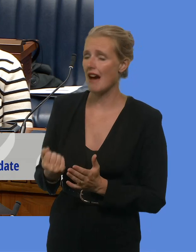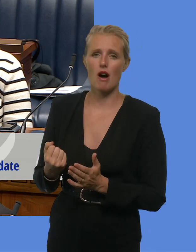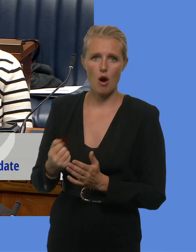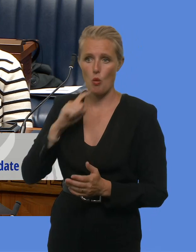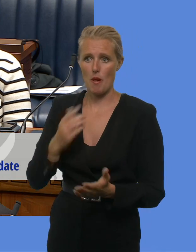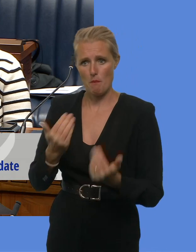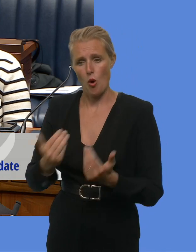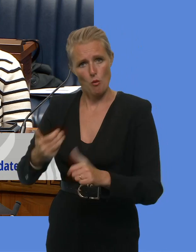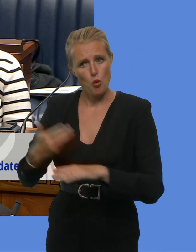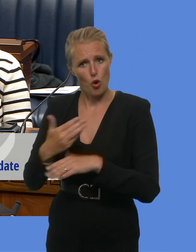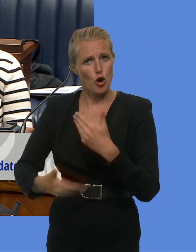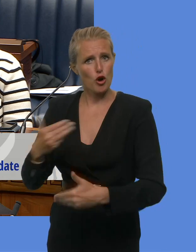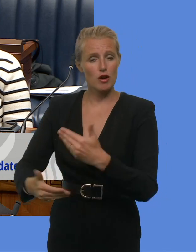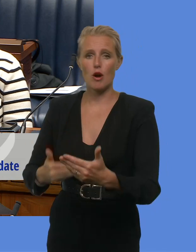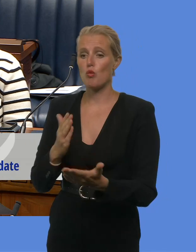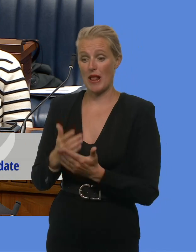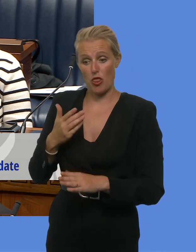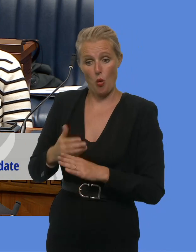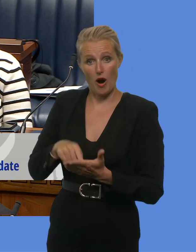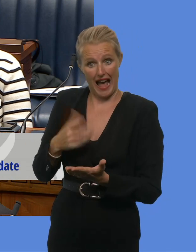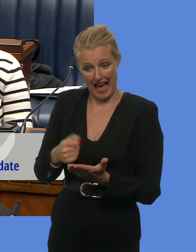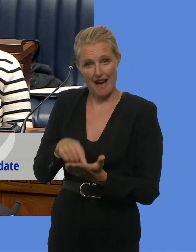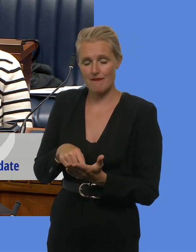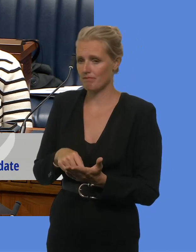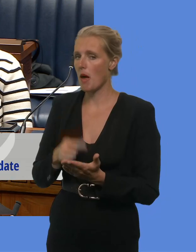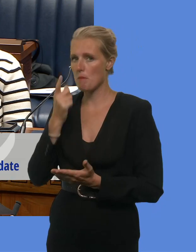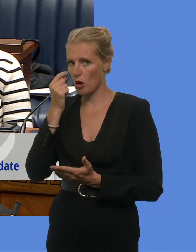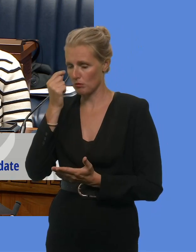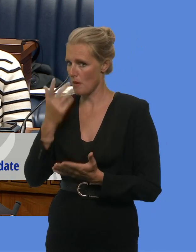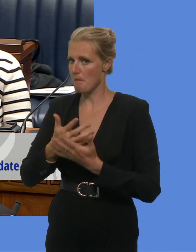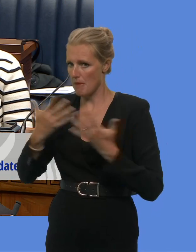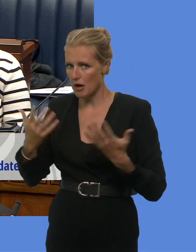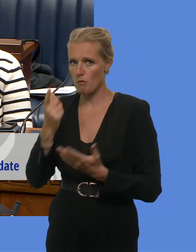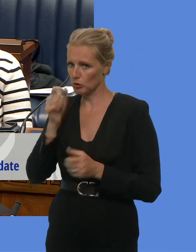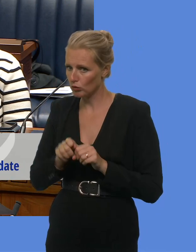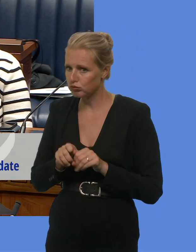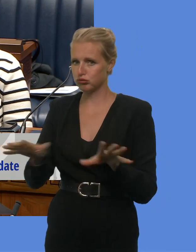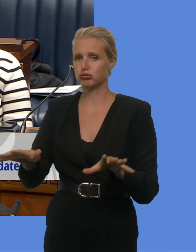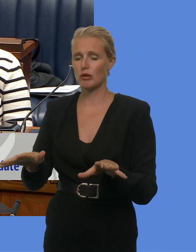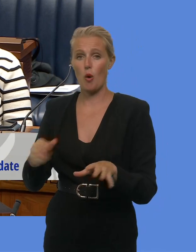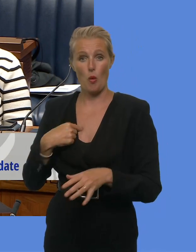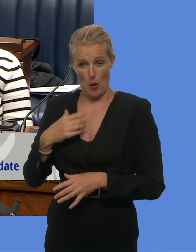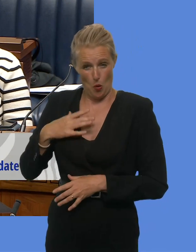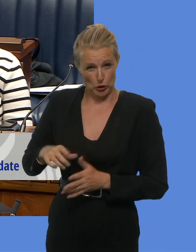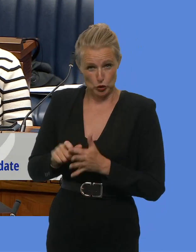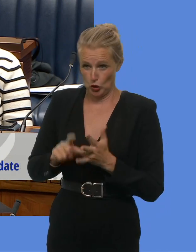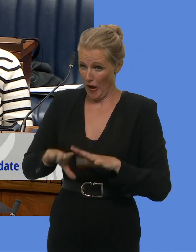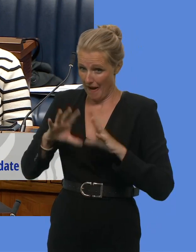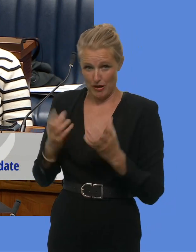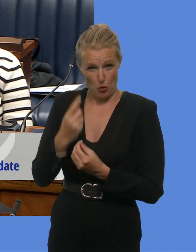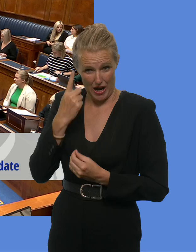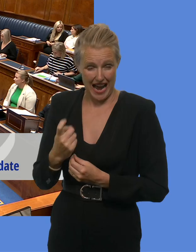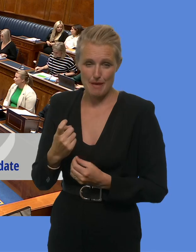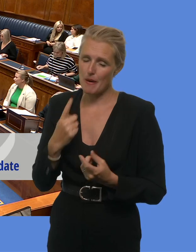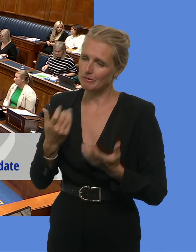increase the number of actions. There's scalability about this, but as I've said, we've got a determination to do what we can, even though it is a difficult fiscal environment at the